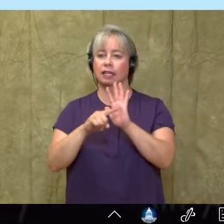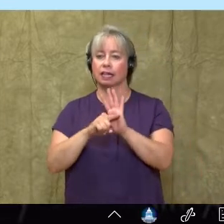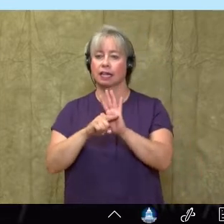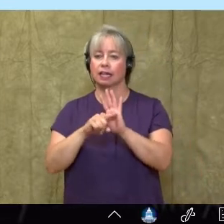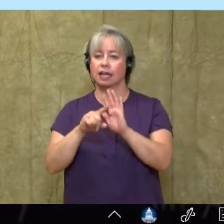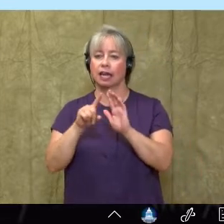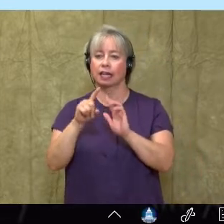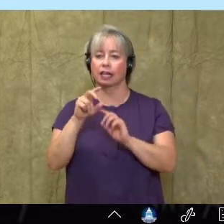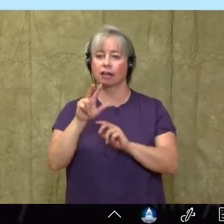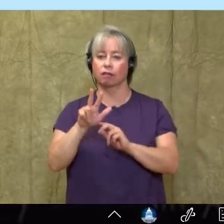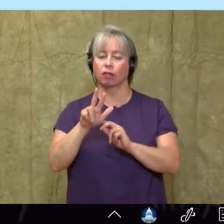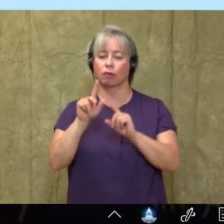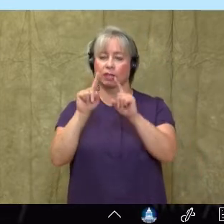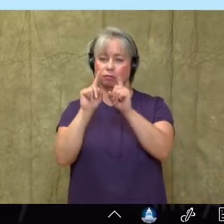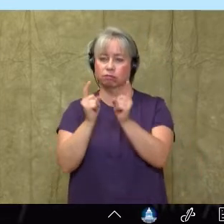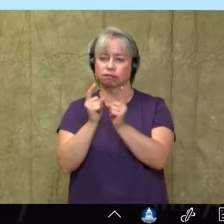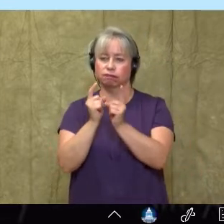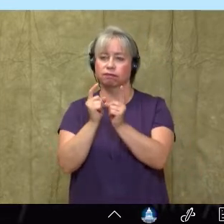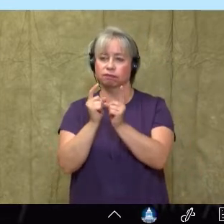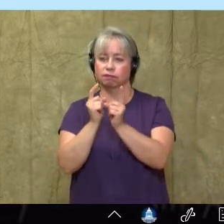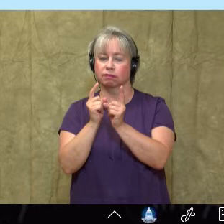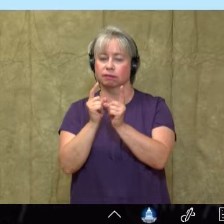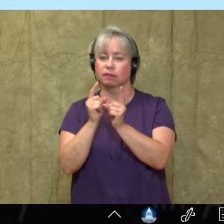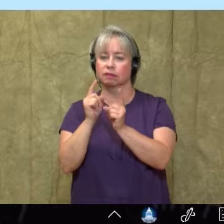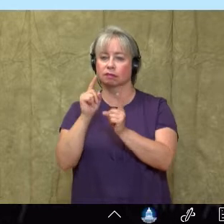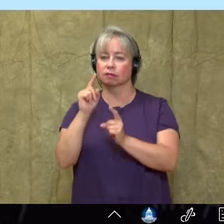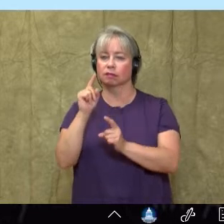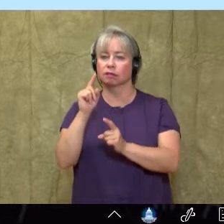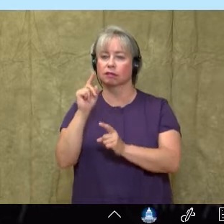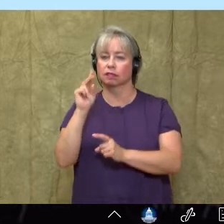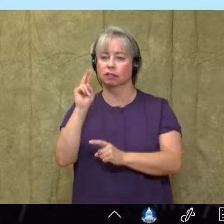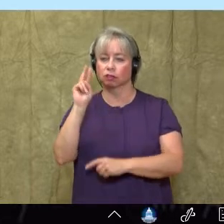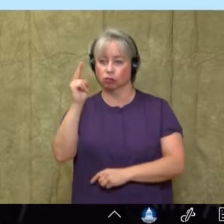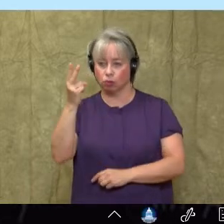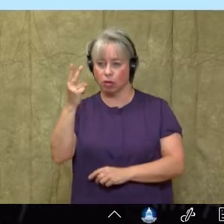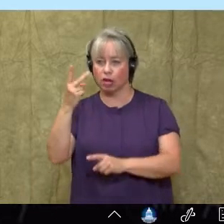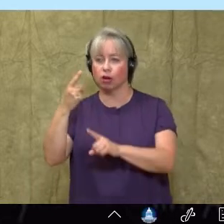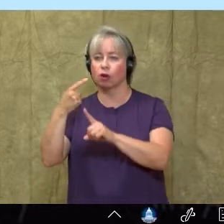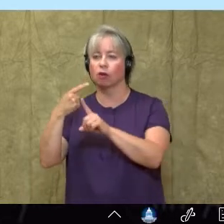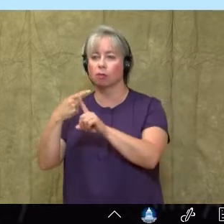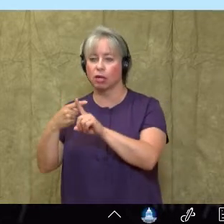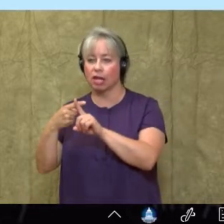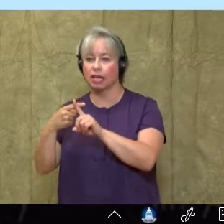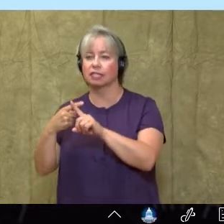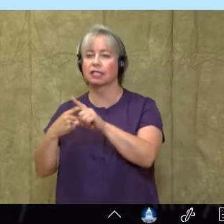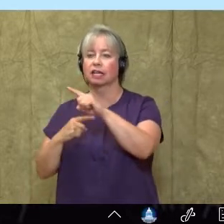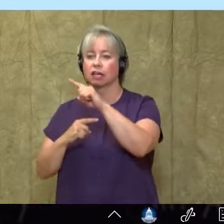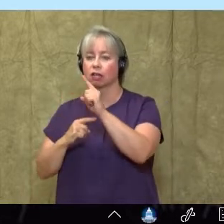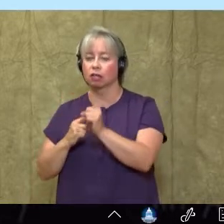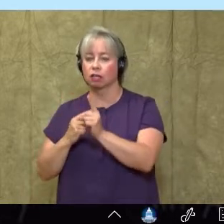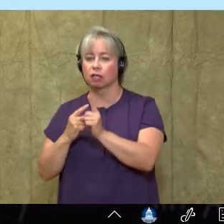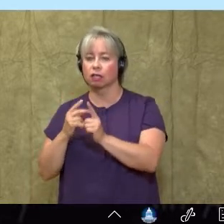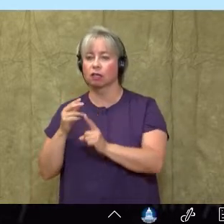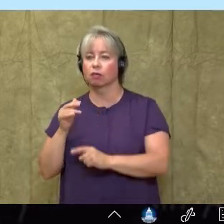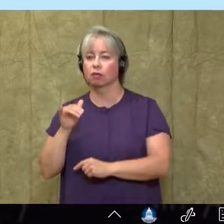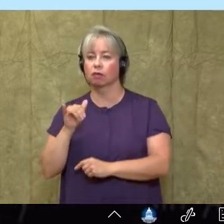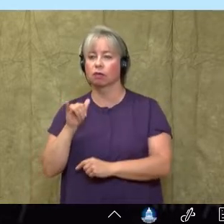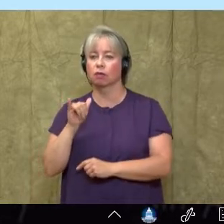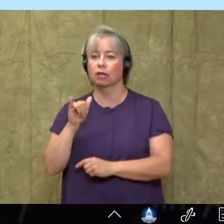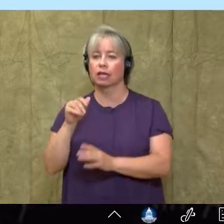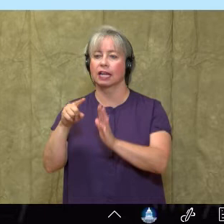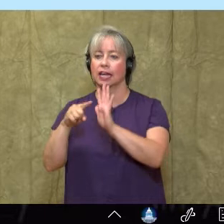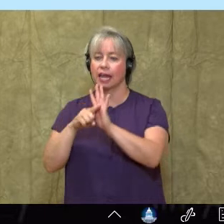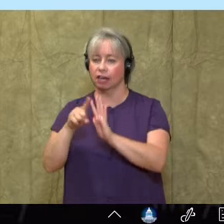parentheses around that one to hold its value. Big parentheses squared plus y sub 2, which is